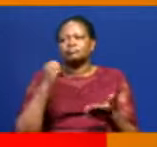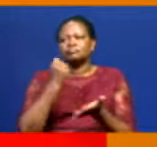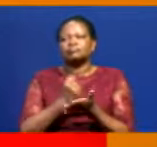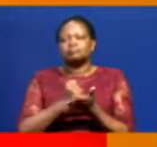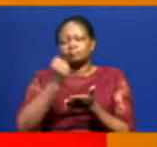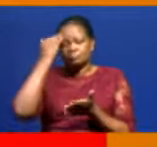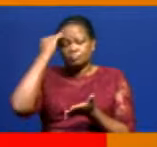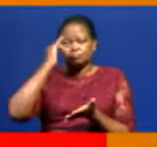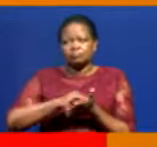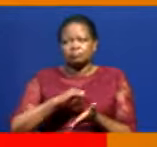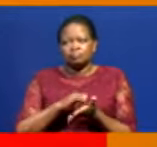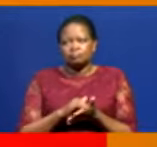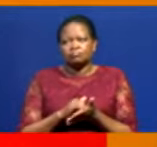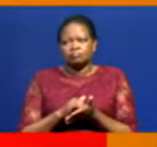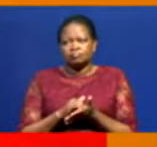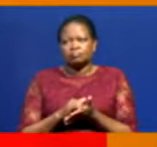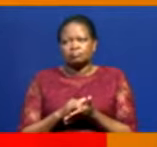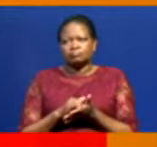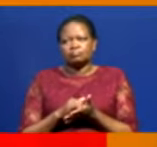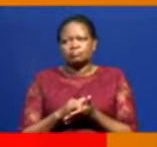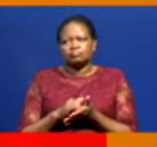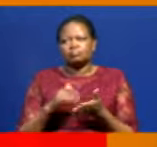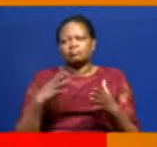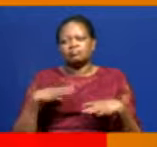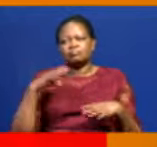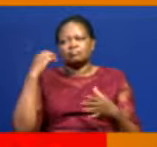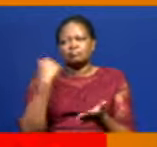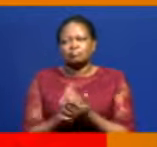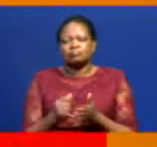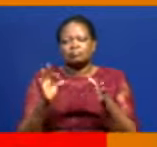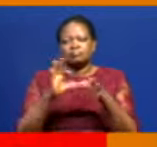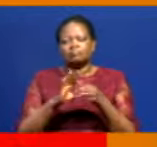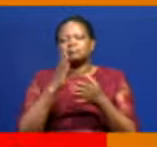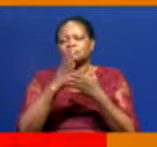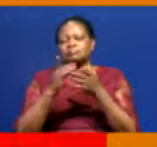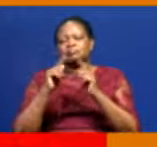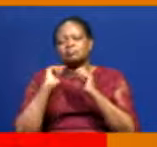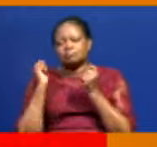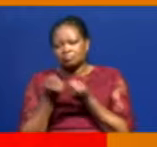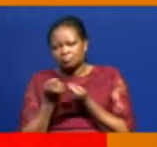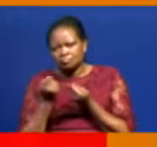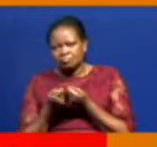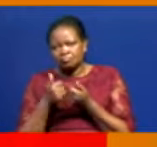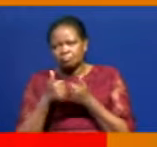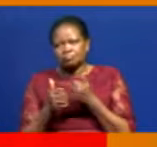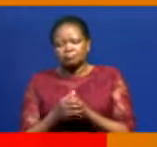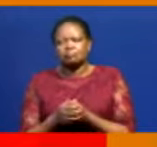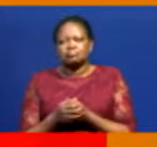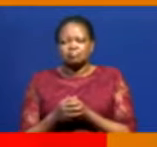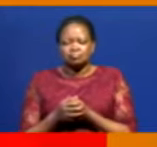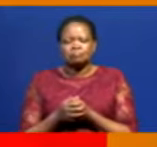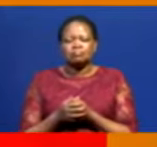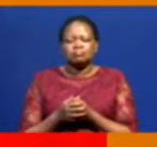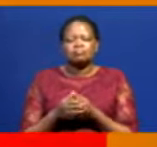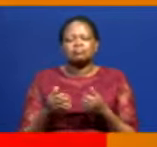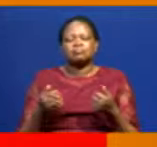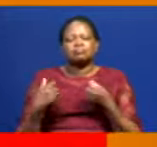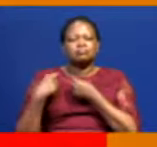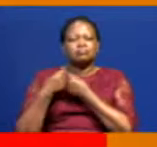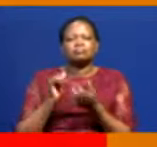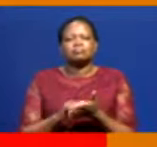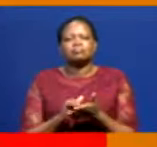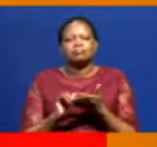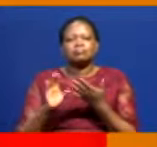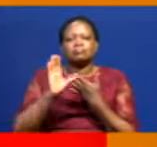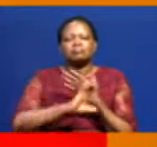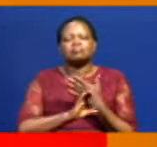there'll always be a person in office or presidency belonging to a certain ethnic group, which is probably the dominant fissure or division that we have in this country, associating a